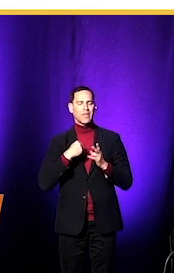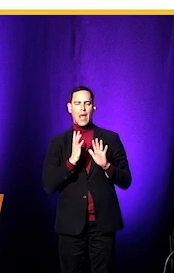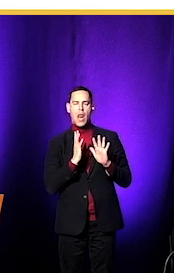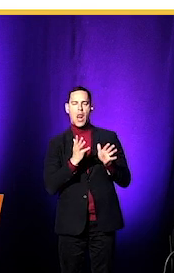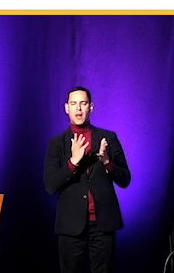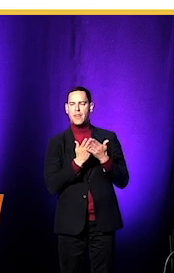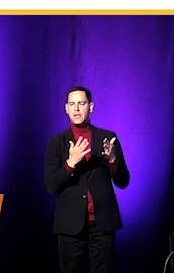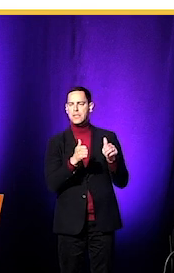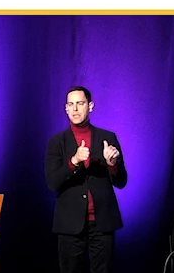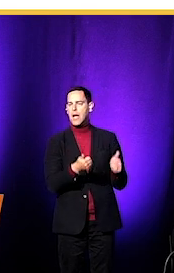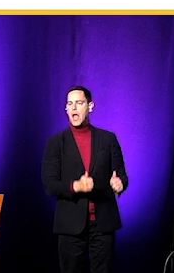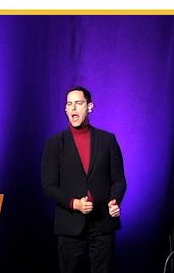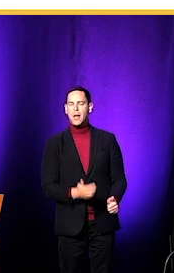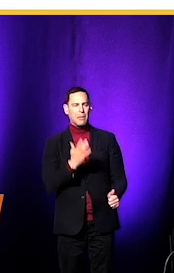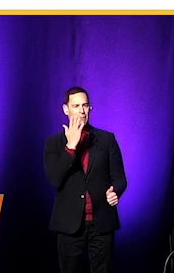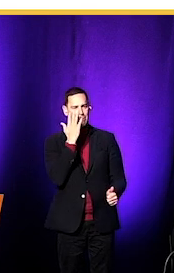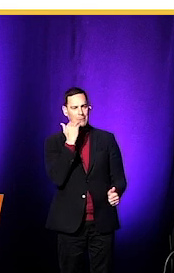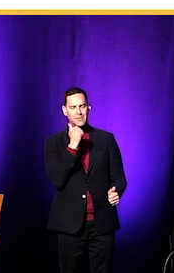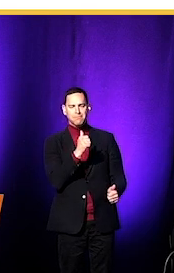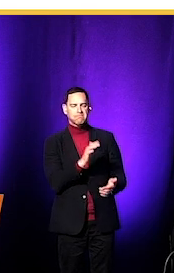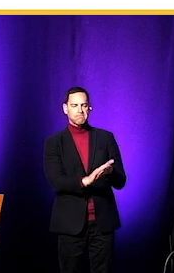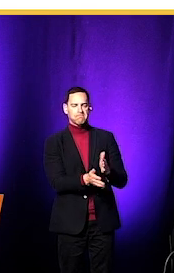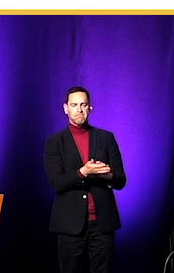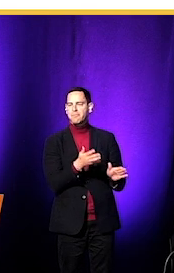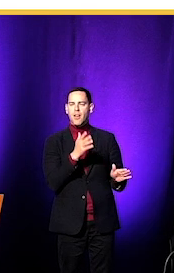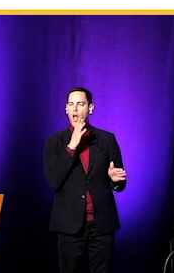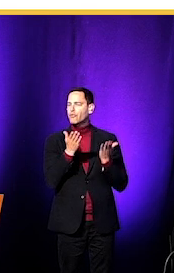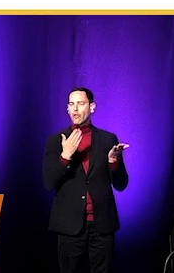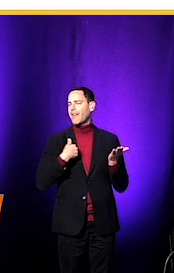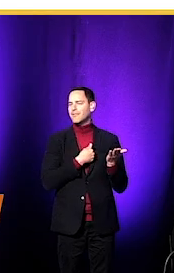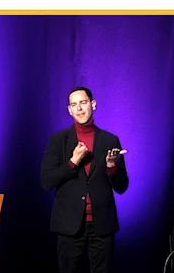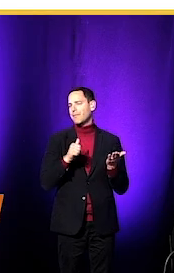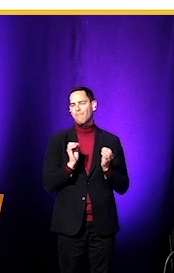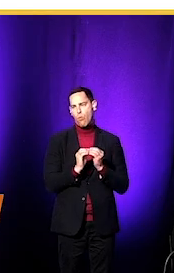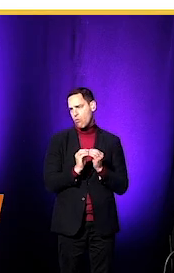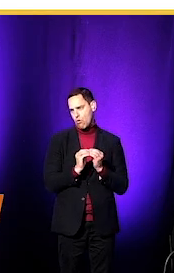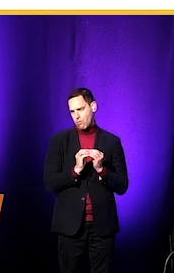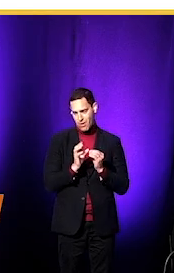might look like in the context of learning ecologies.